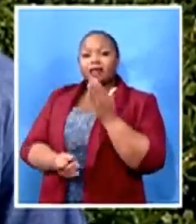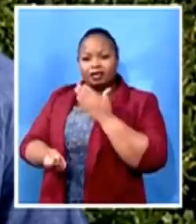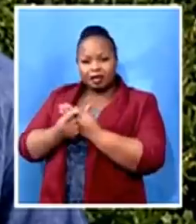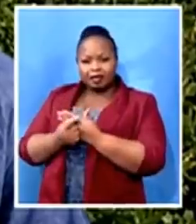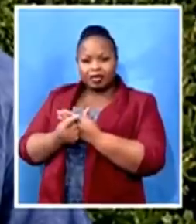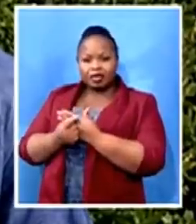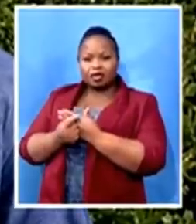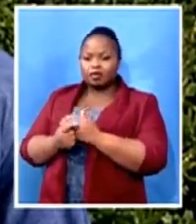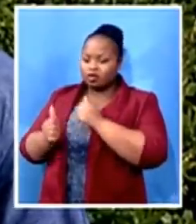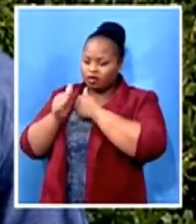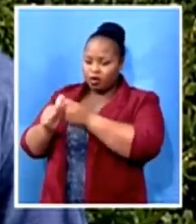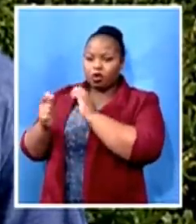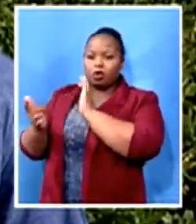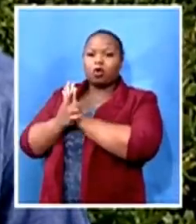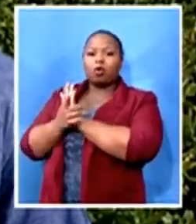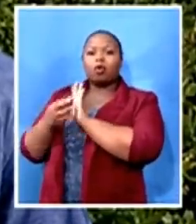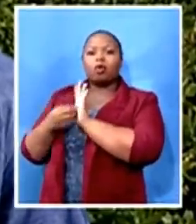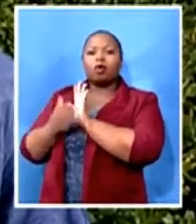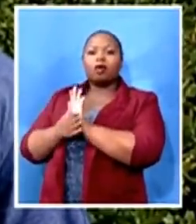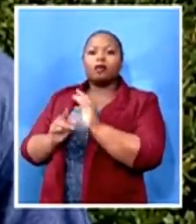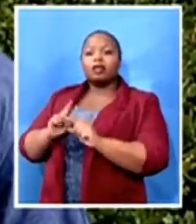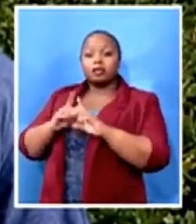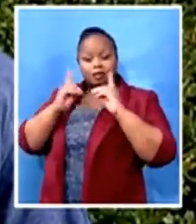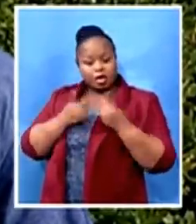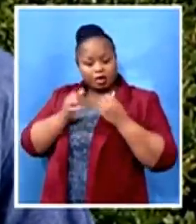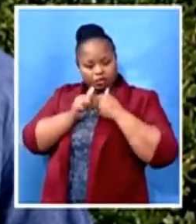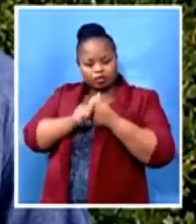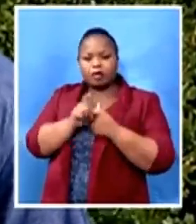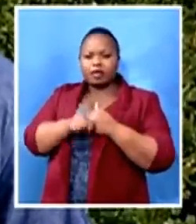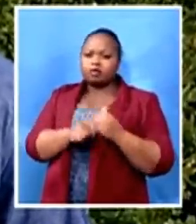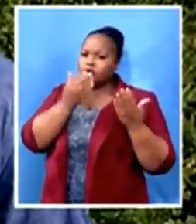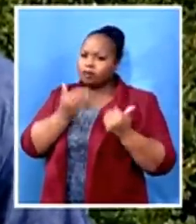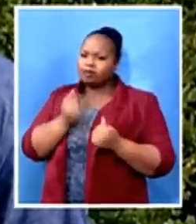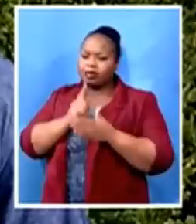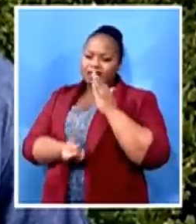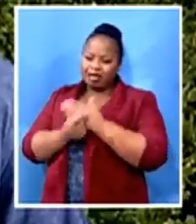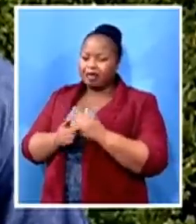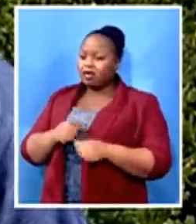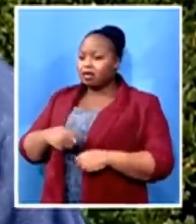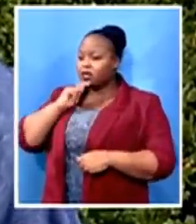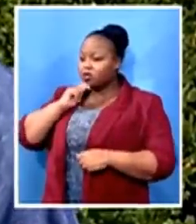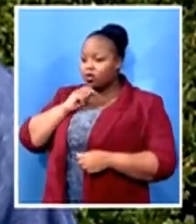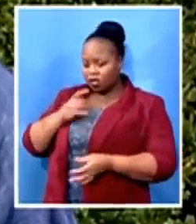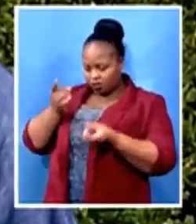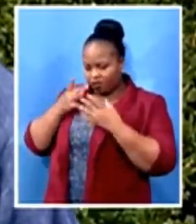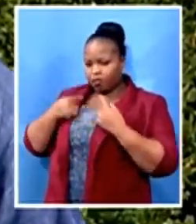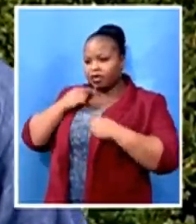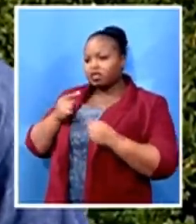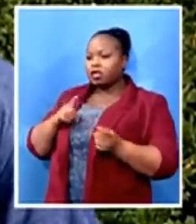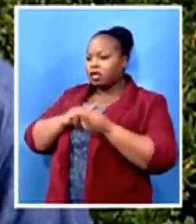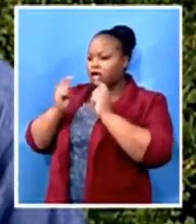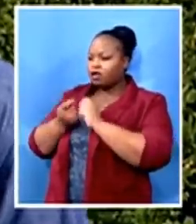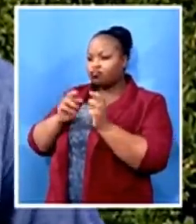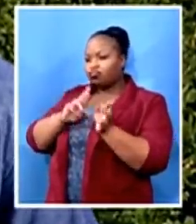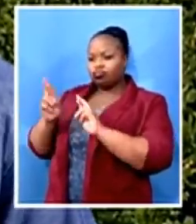department must comply. We're expecting that to be done. I've been assured also this morning that the team is ready there, everything has been attended to. And